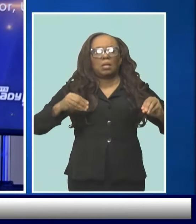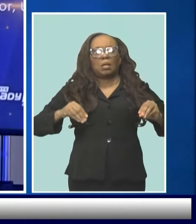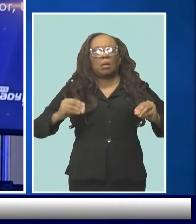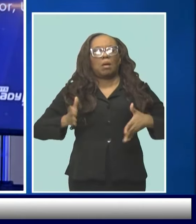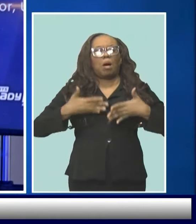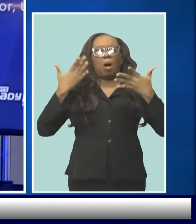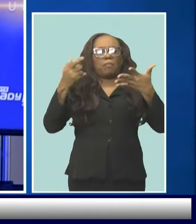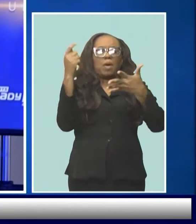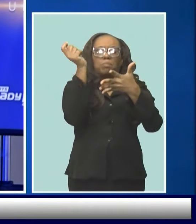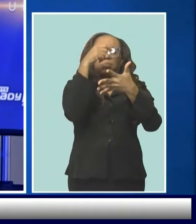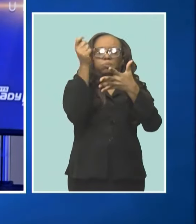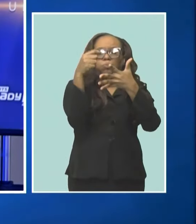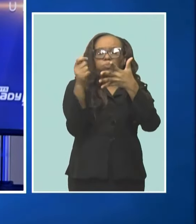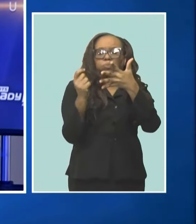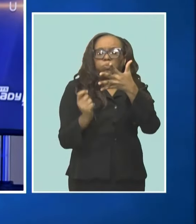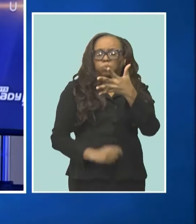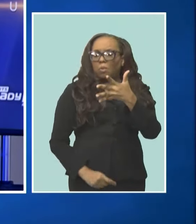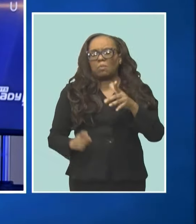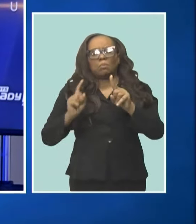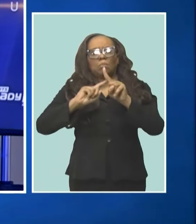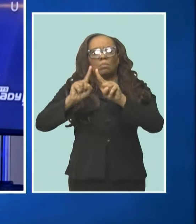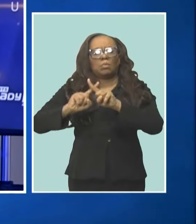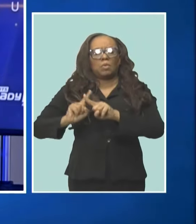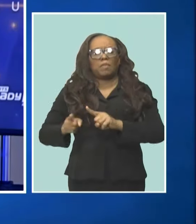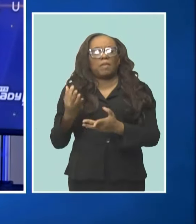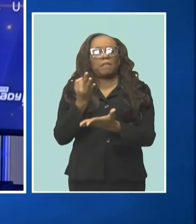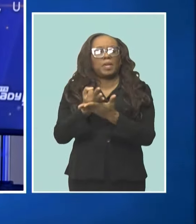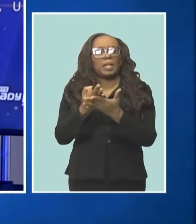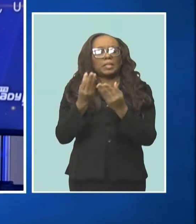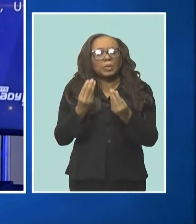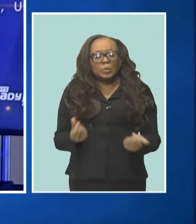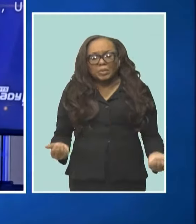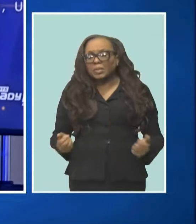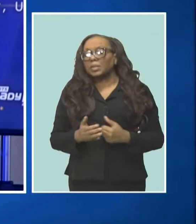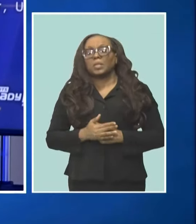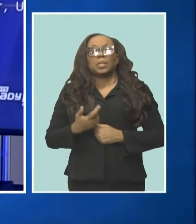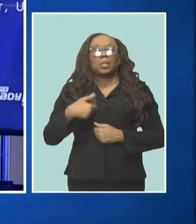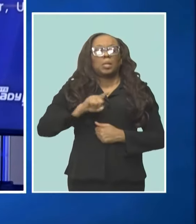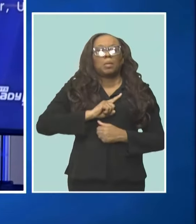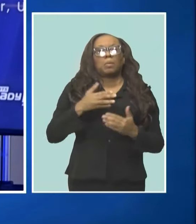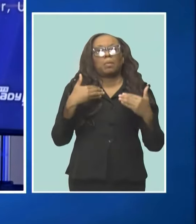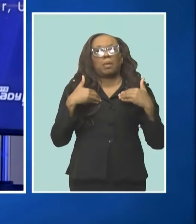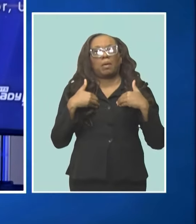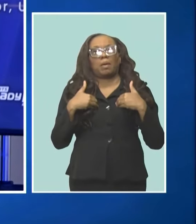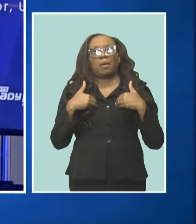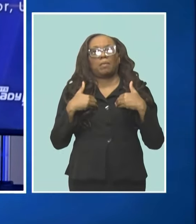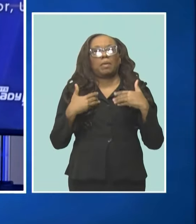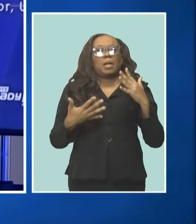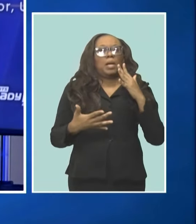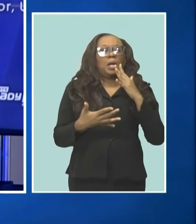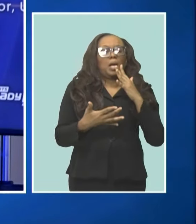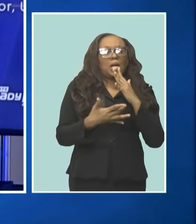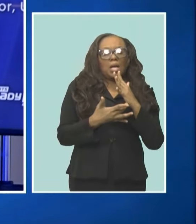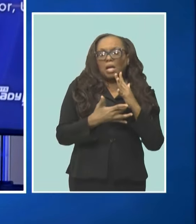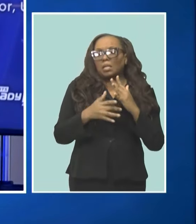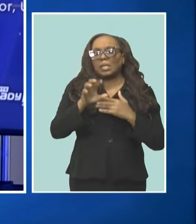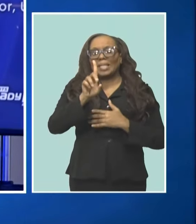range of consumer finance solutions, complemented by our similarly comprehensive digital platform,